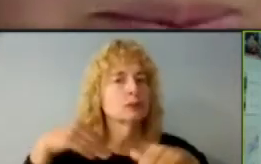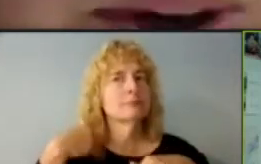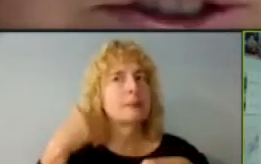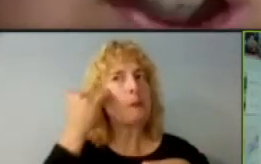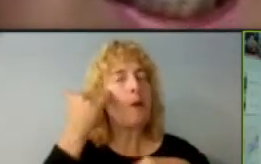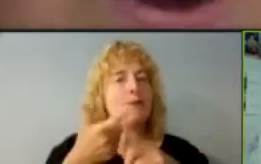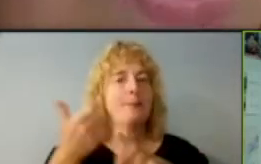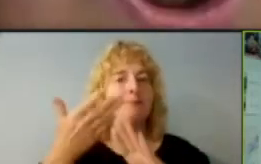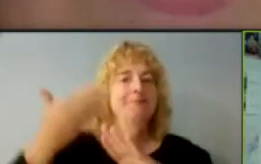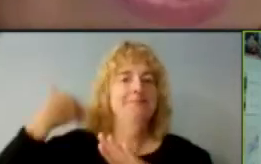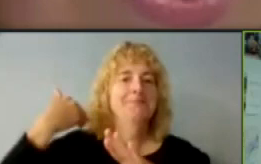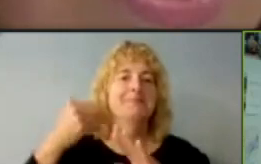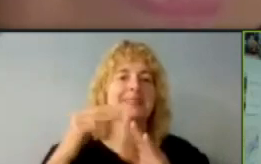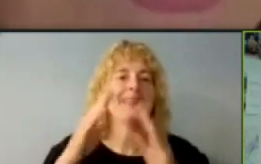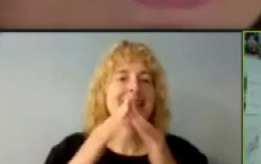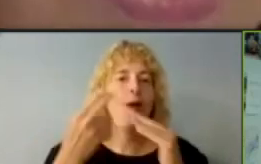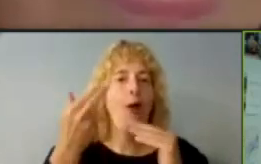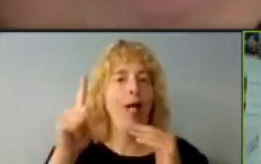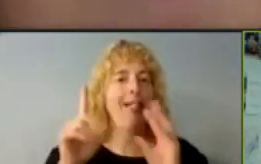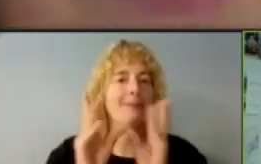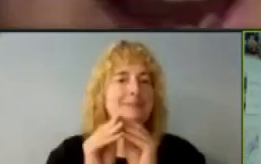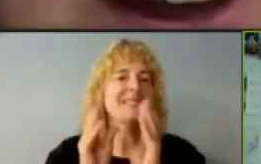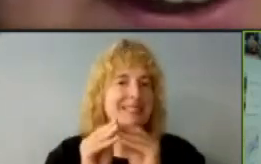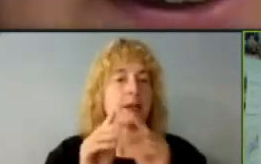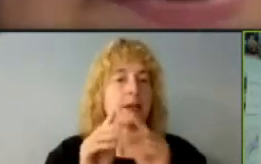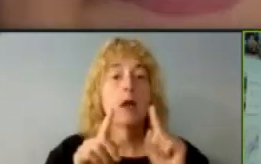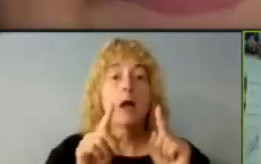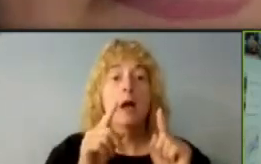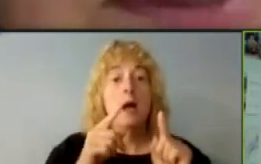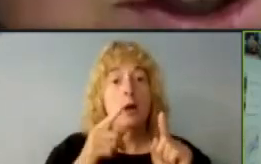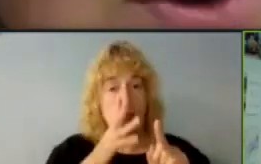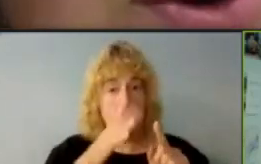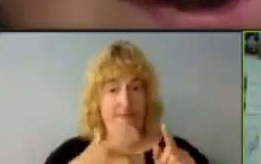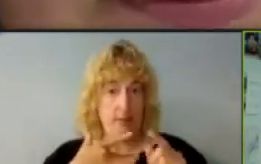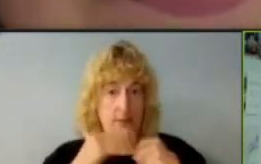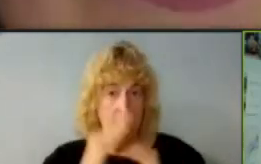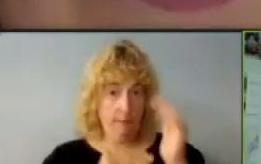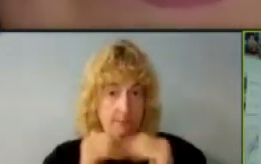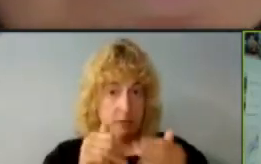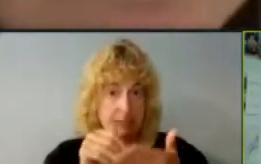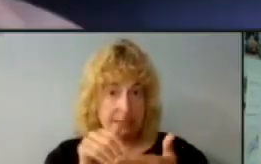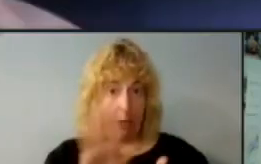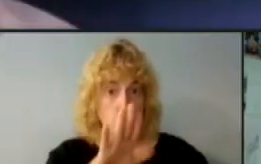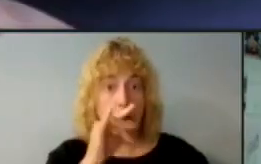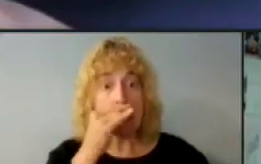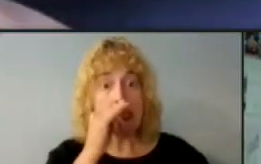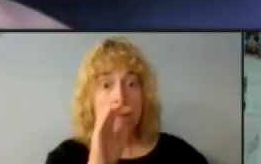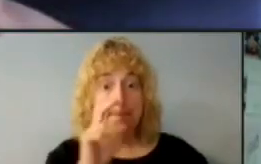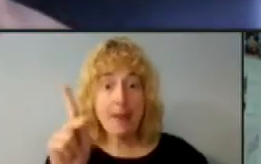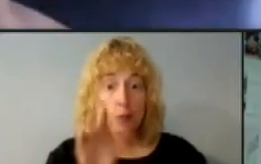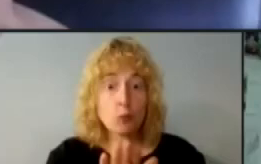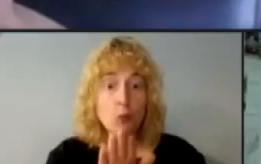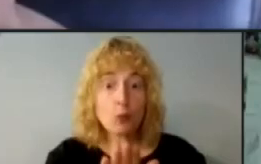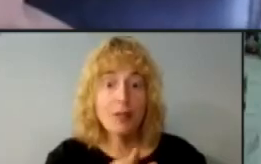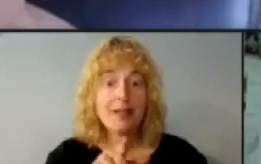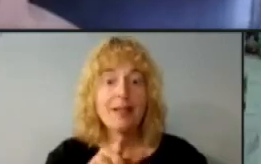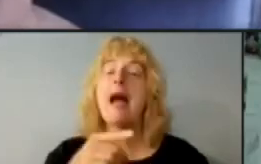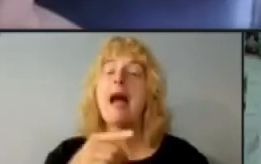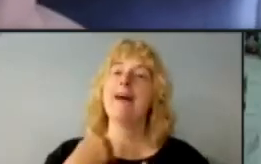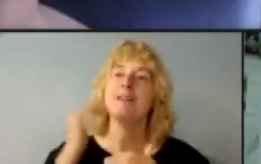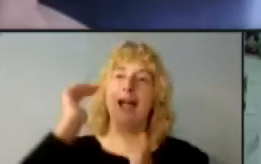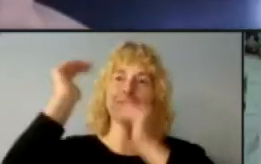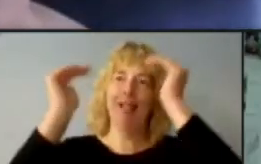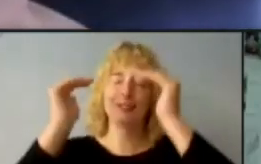But if she did, would she feel comfortable sending them back to school? I have adult children,